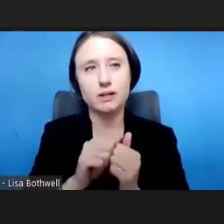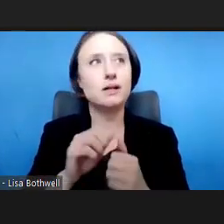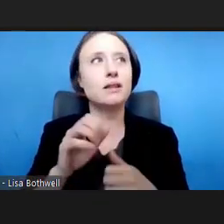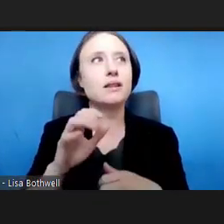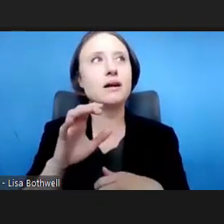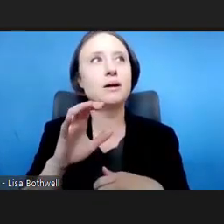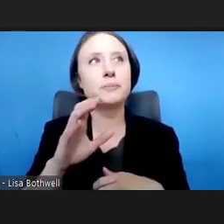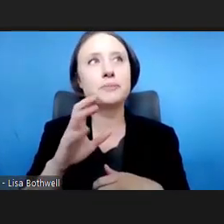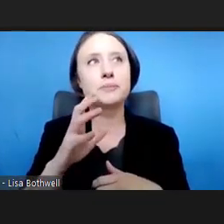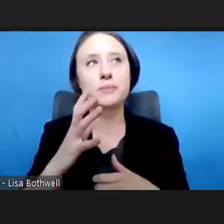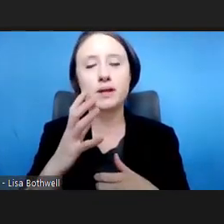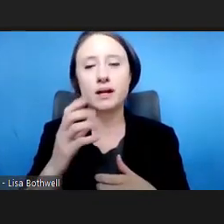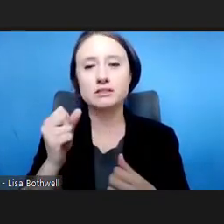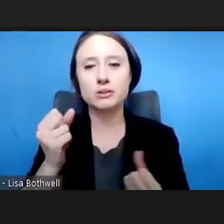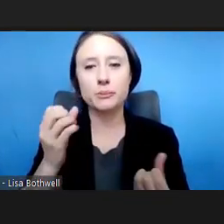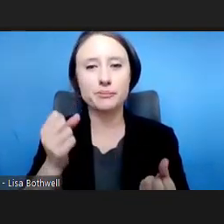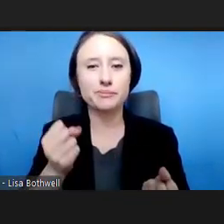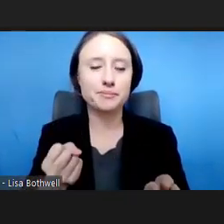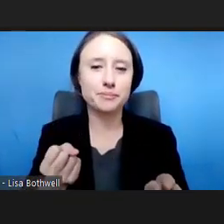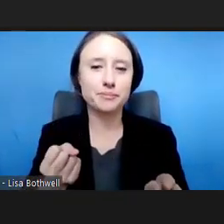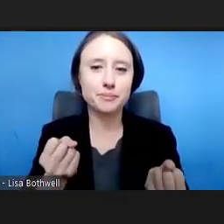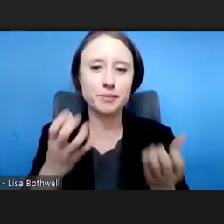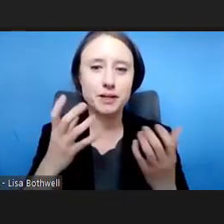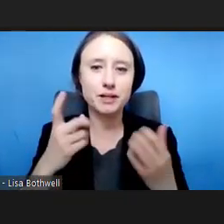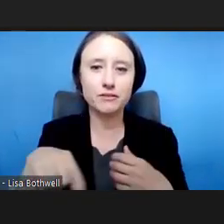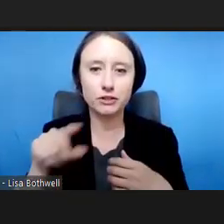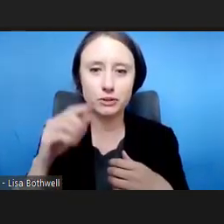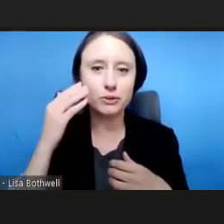Great. So I'd like to start with,